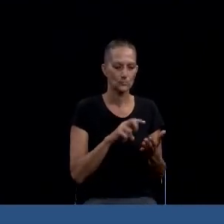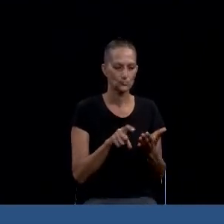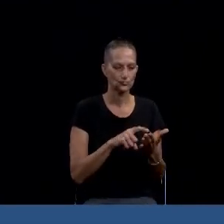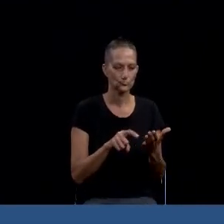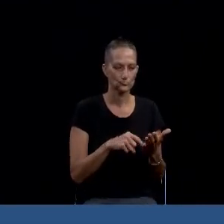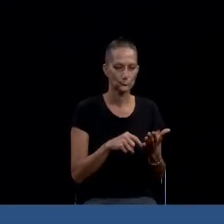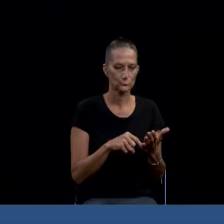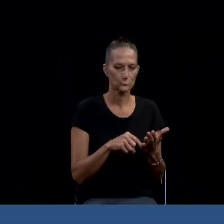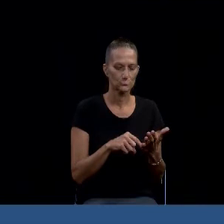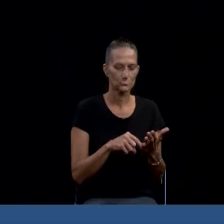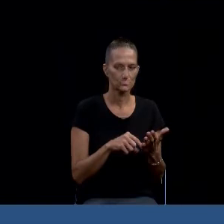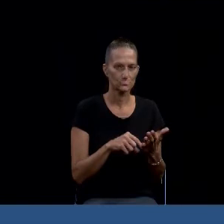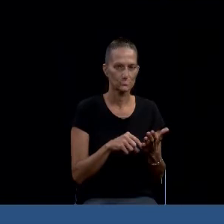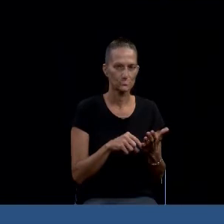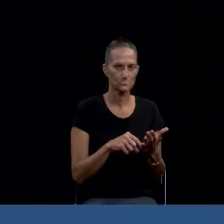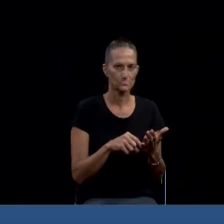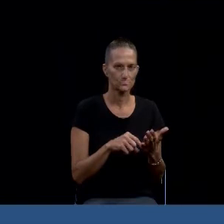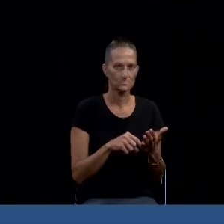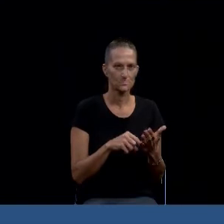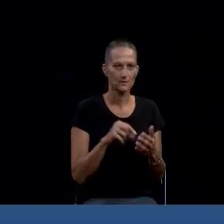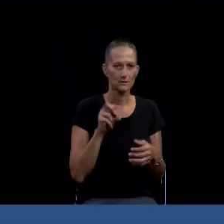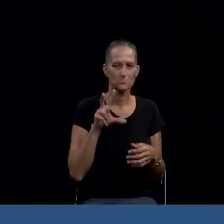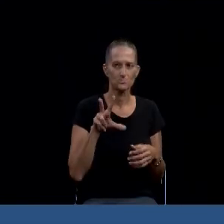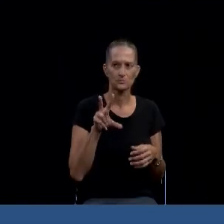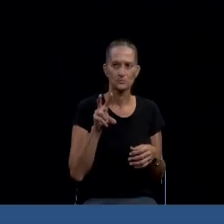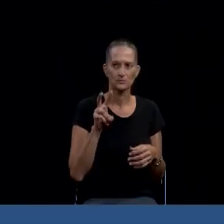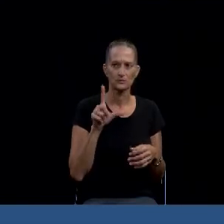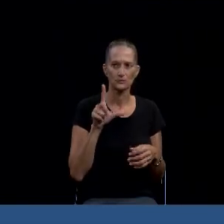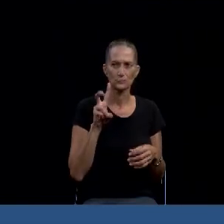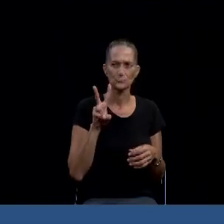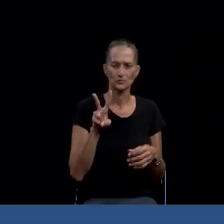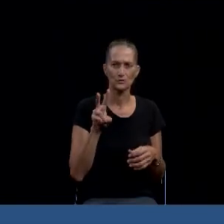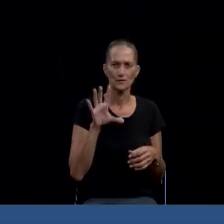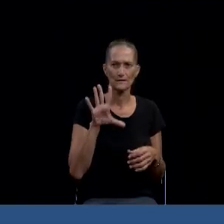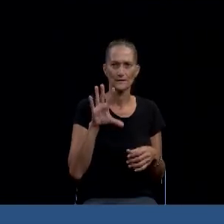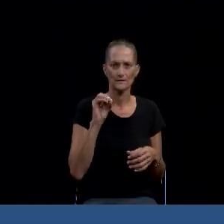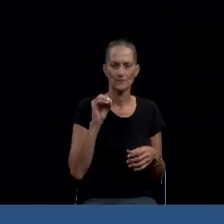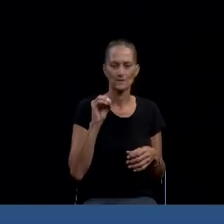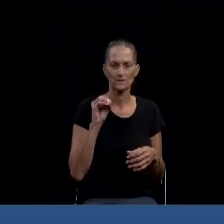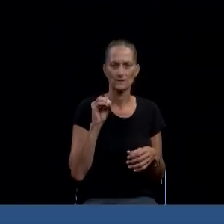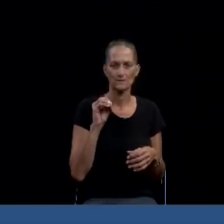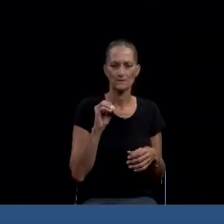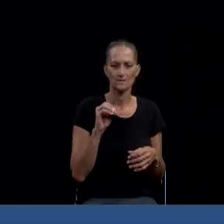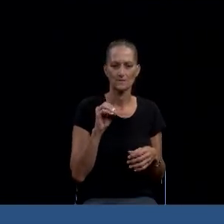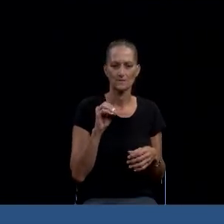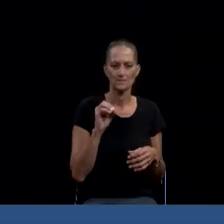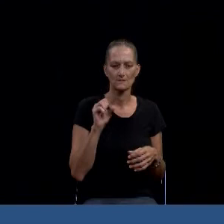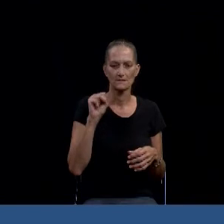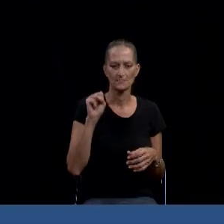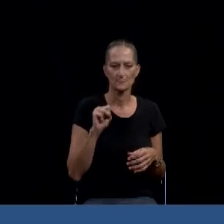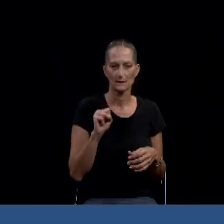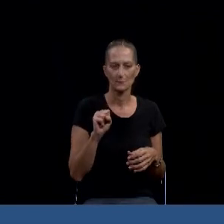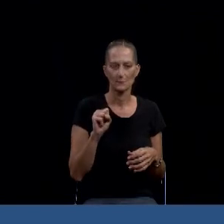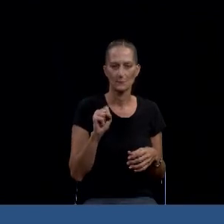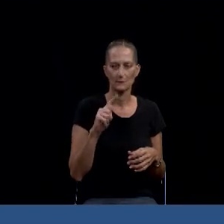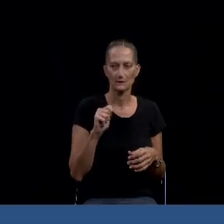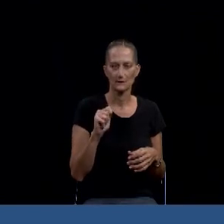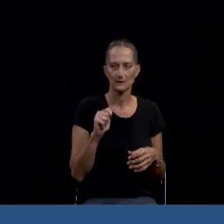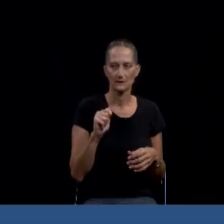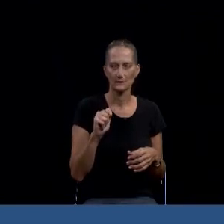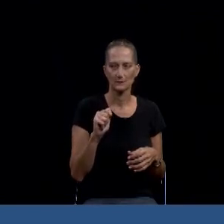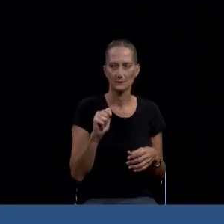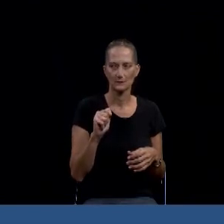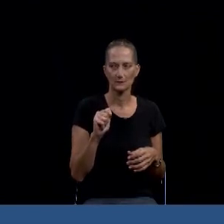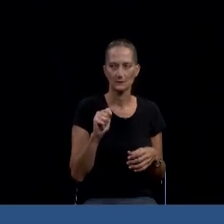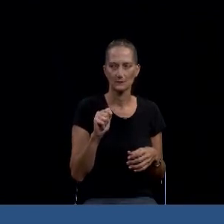South Terrace? Yes. And currently you have, did you say 30 open, or approximately 30 to begin the